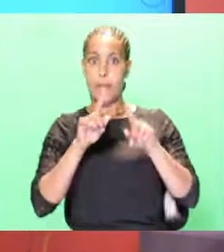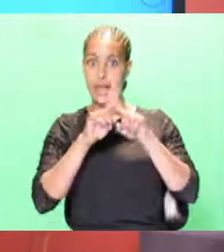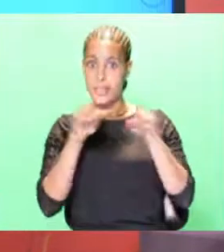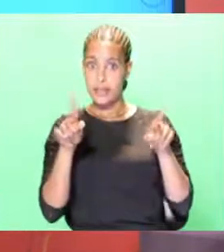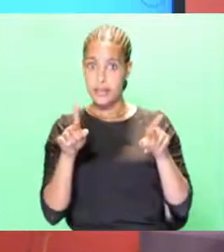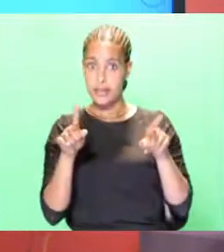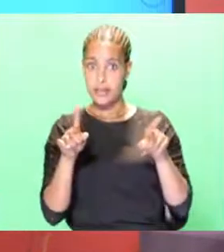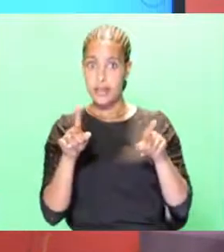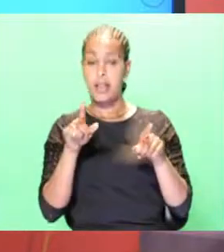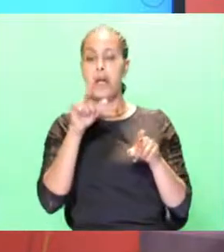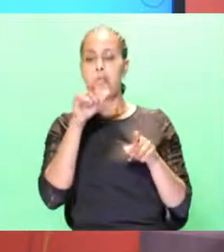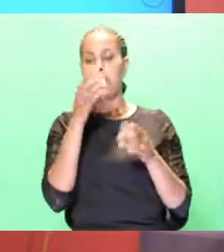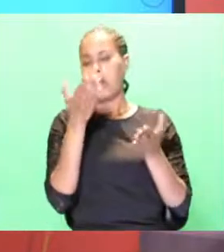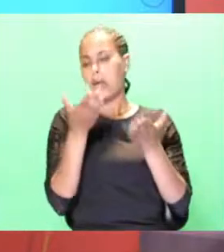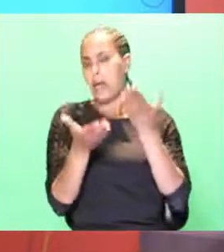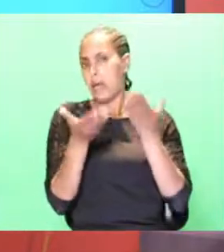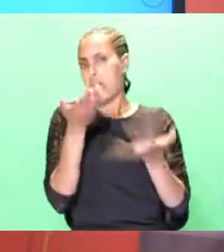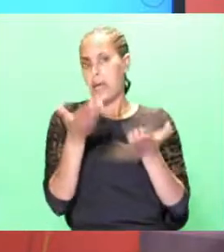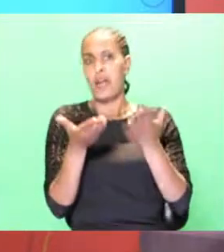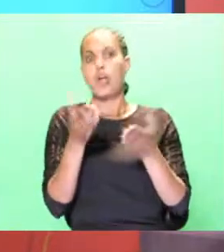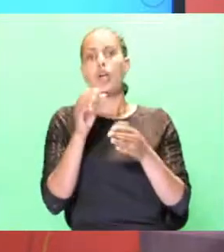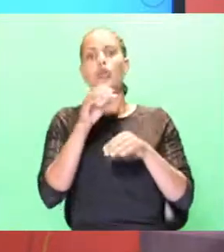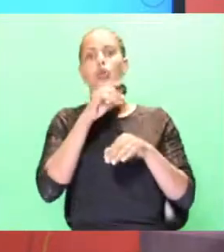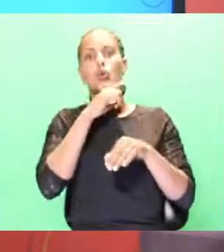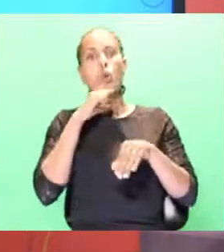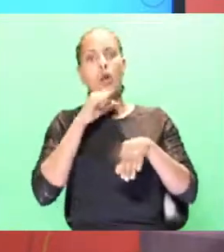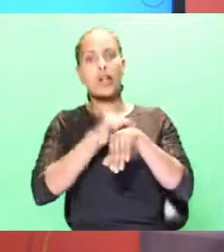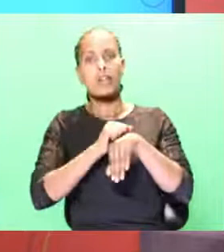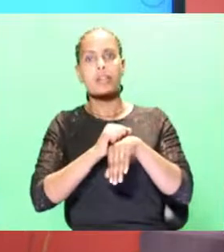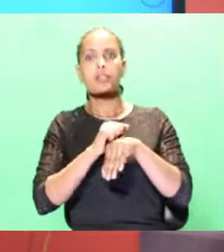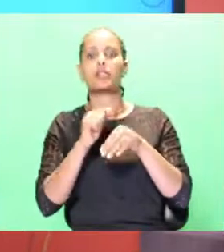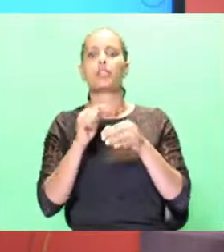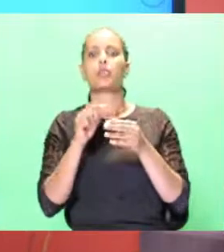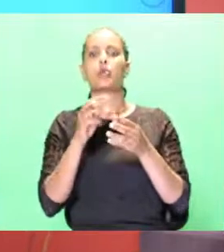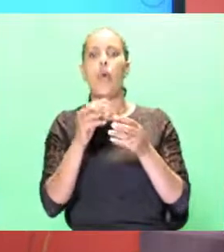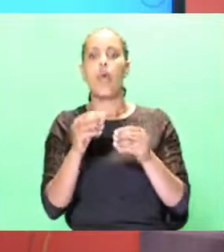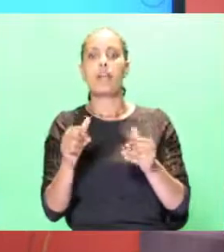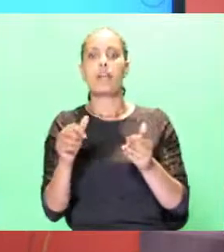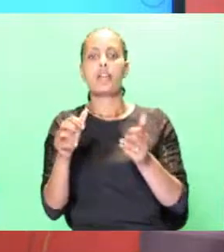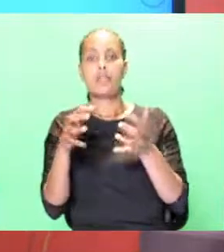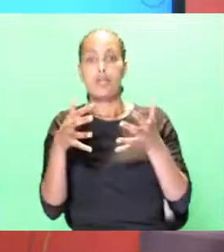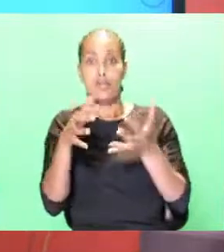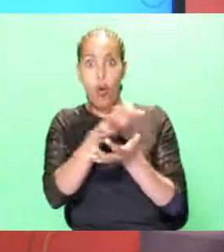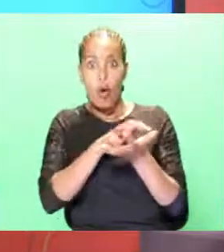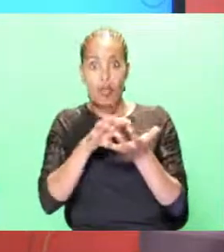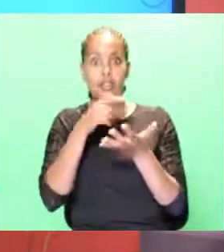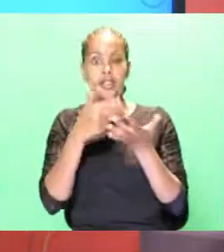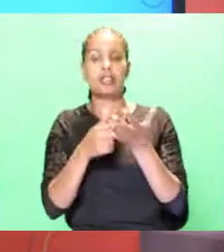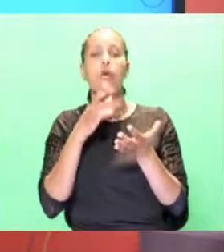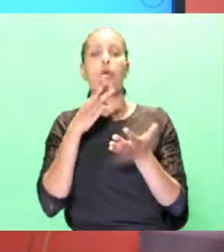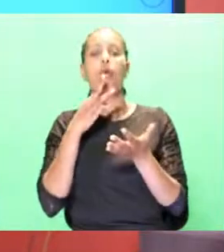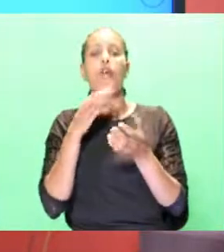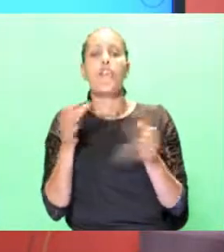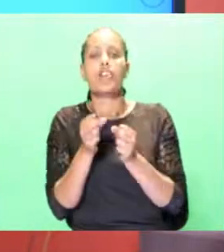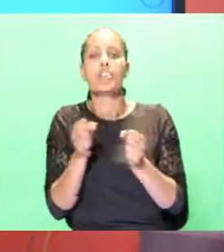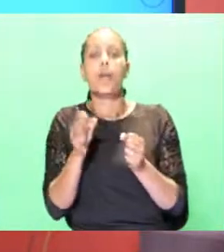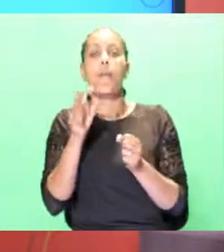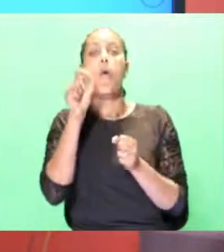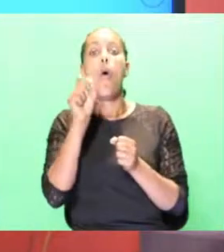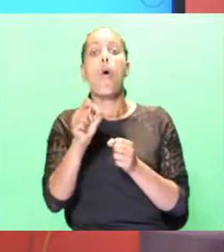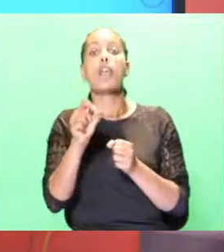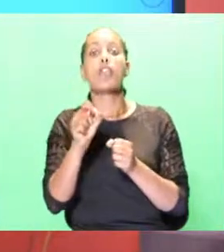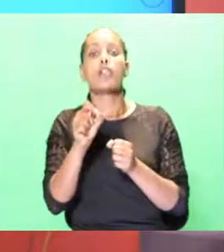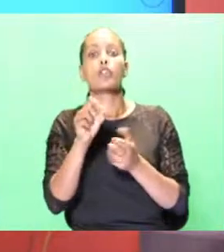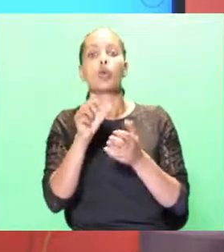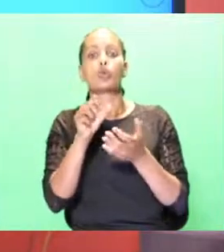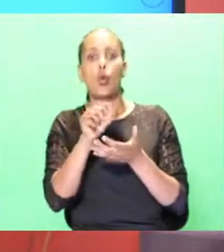But if a solid dissolve in this water, the freezing point of